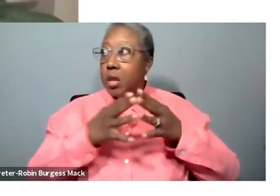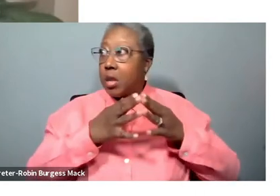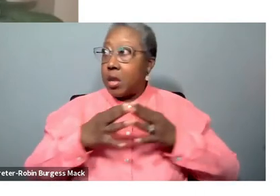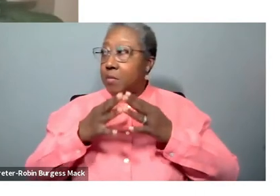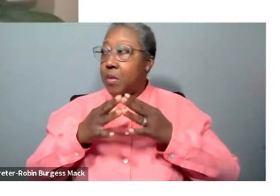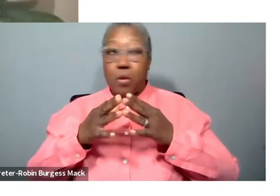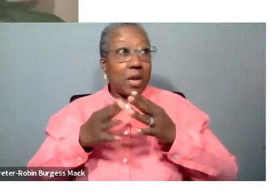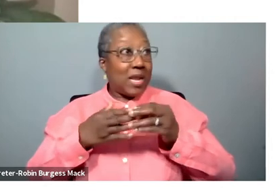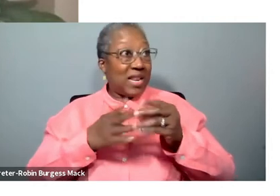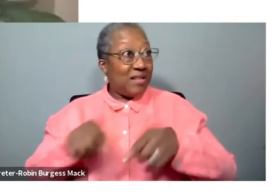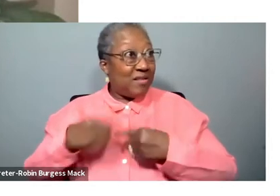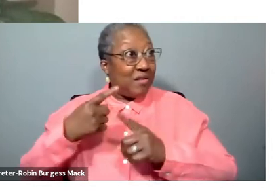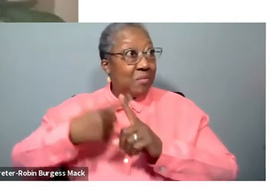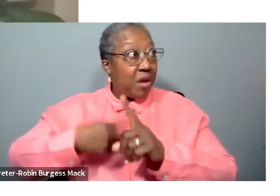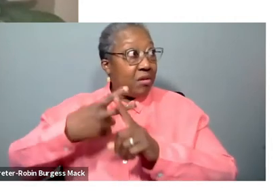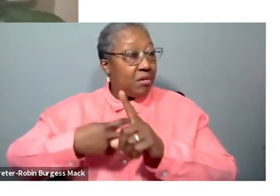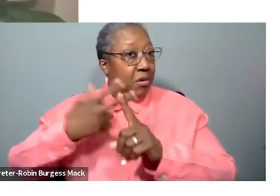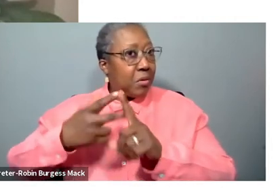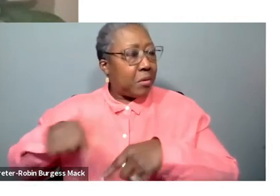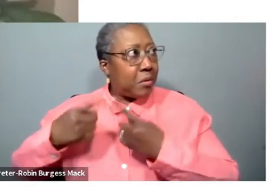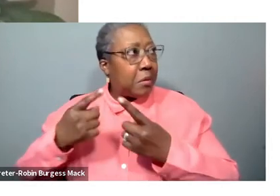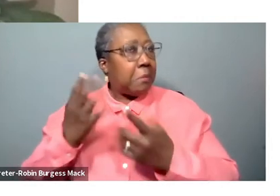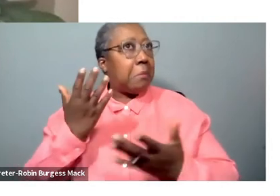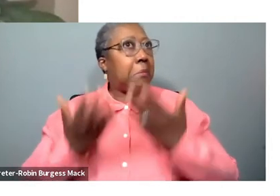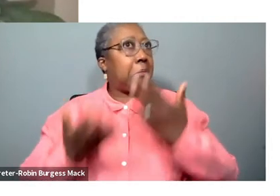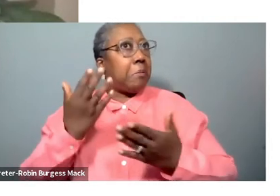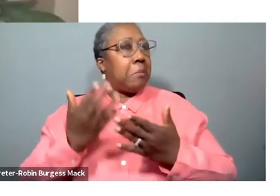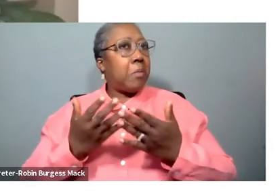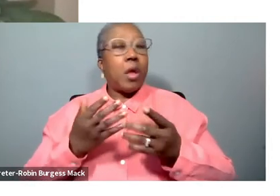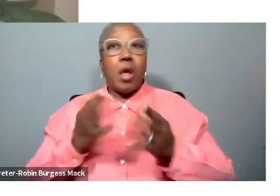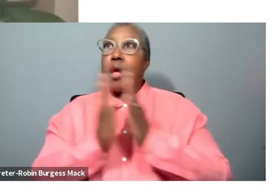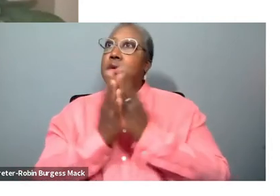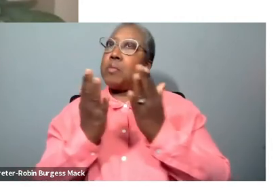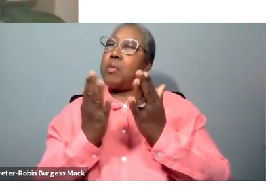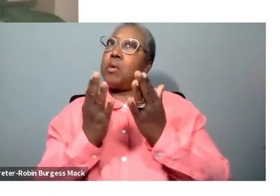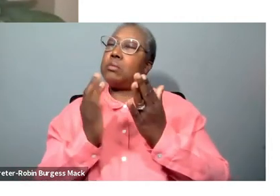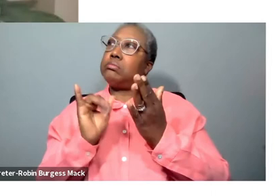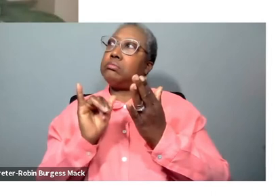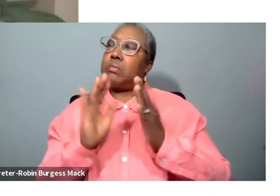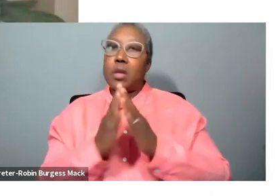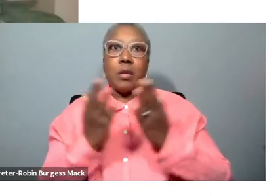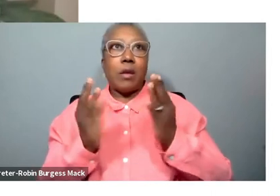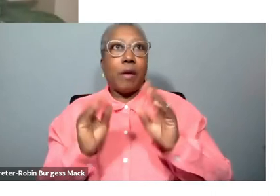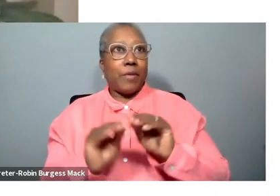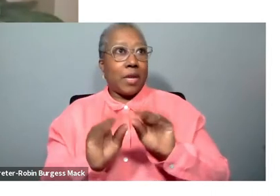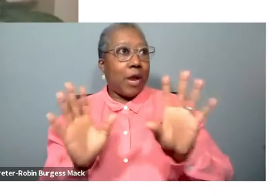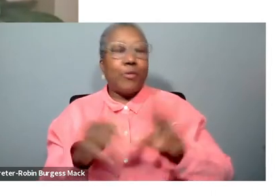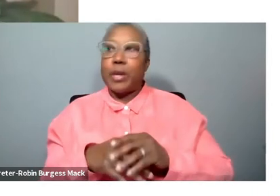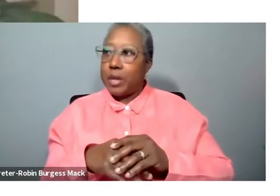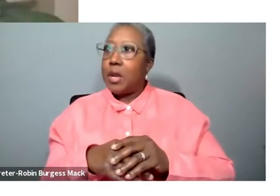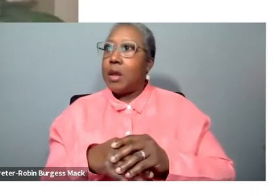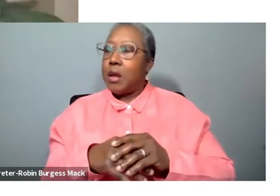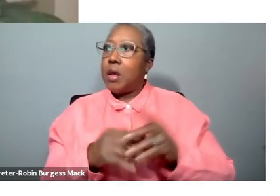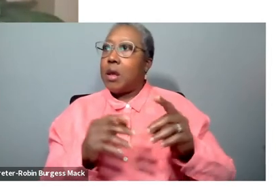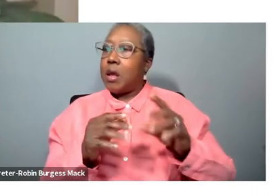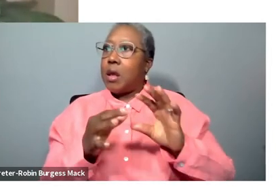the past months has made me feel that perhaps the book offers a place of clarity, a prism